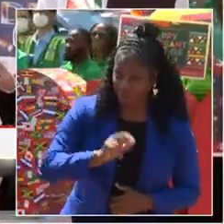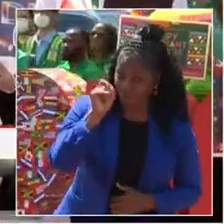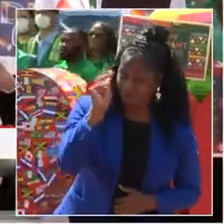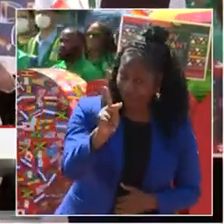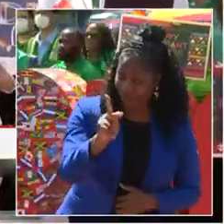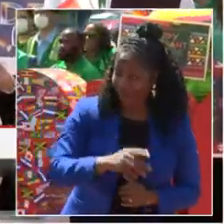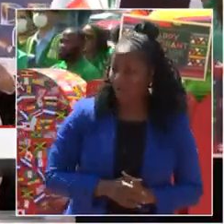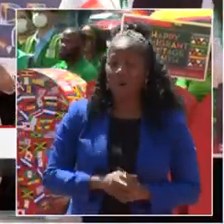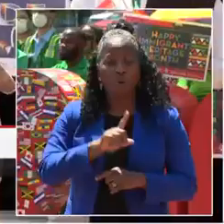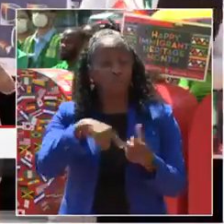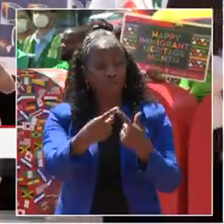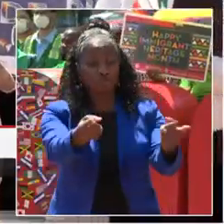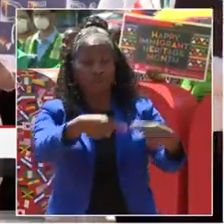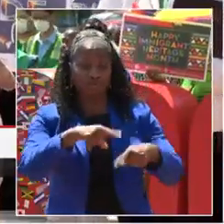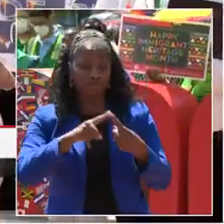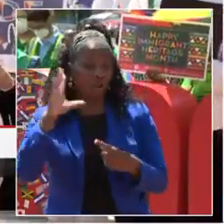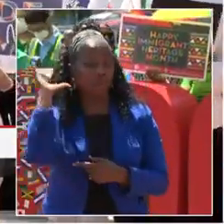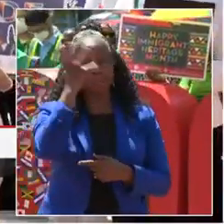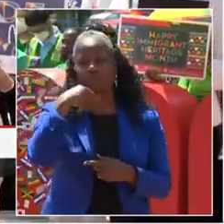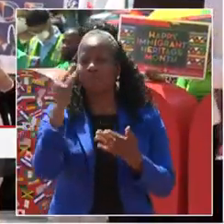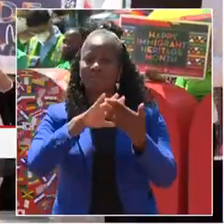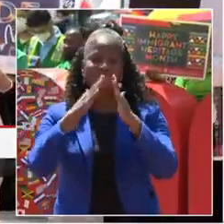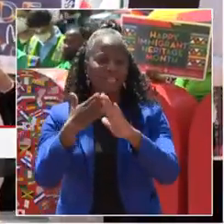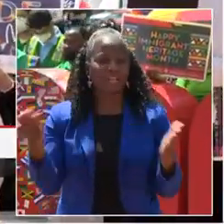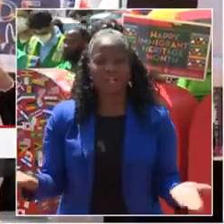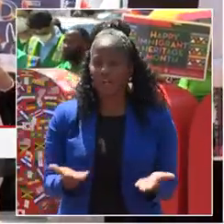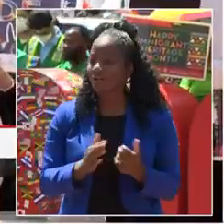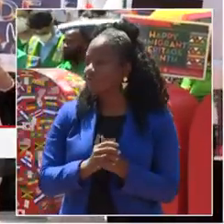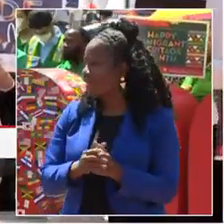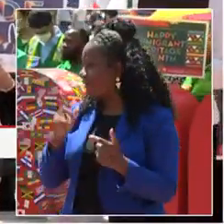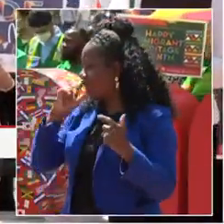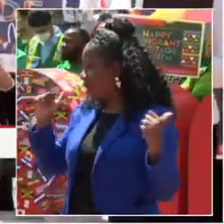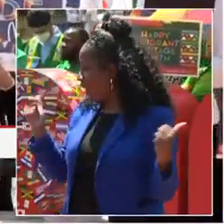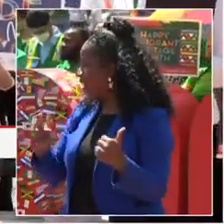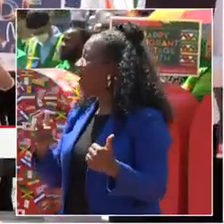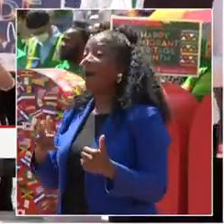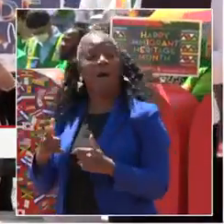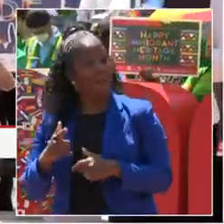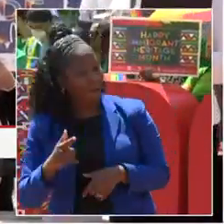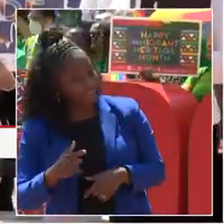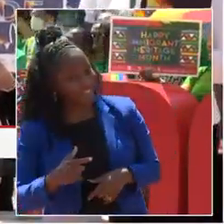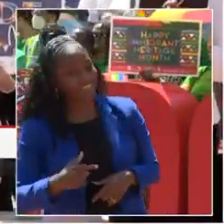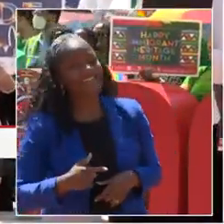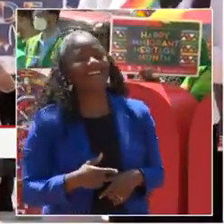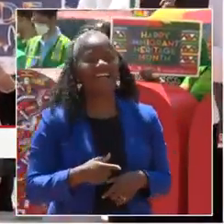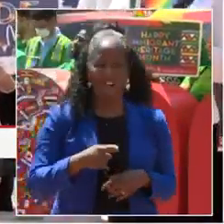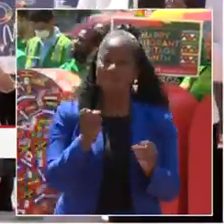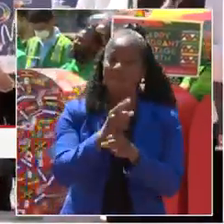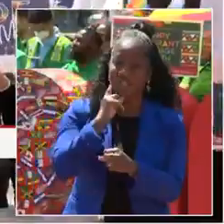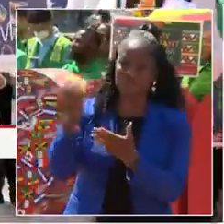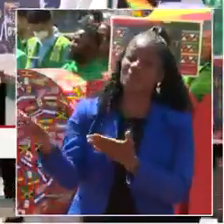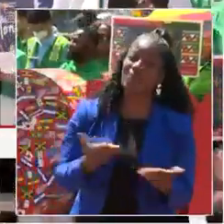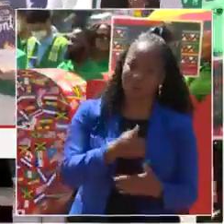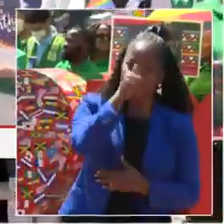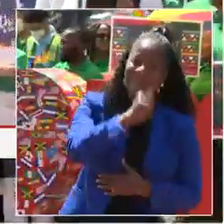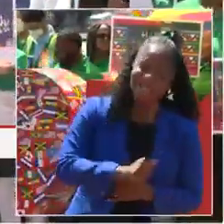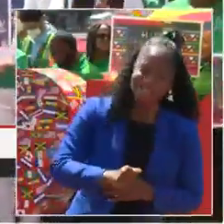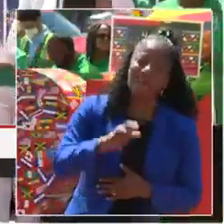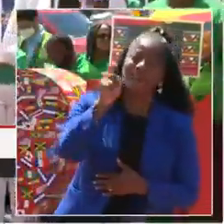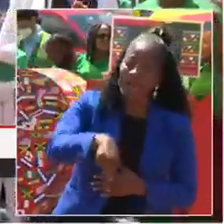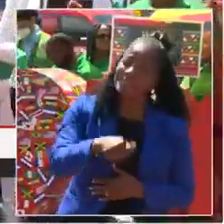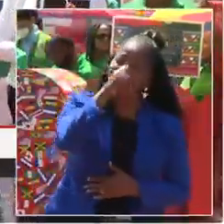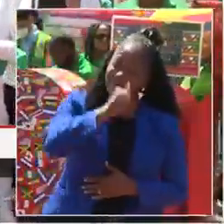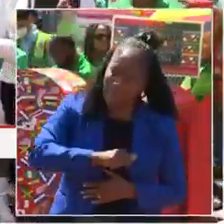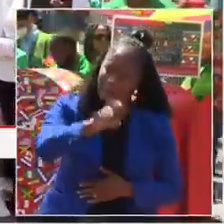patience. When you come to our beautiful city, for all of us, pack your patience, pack your patience, pack